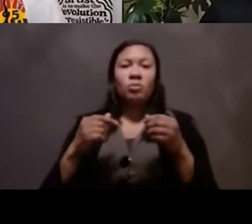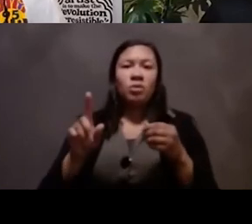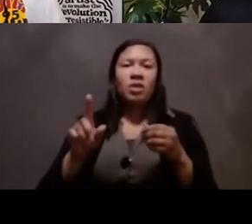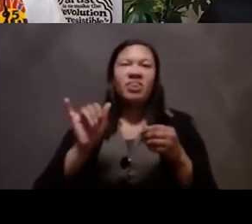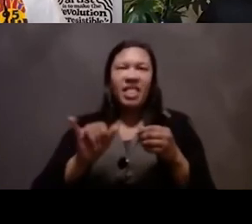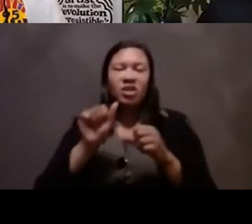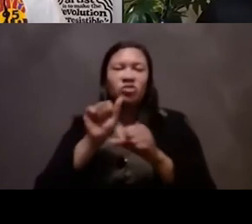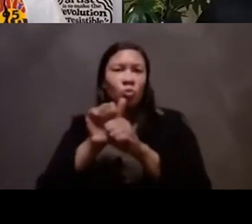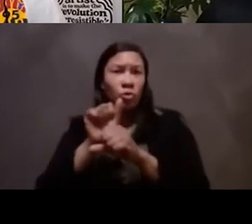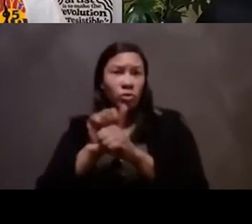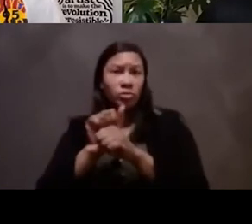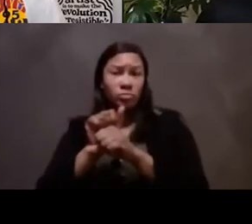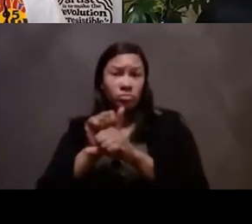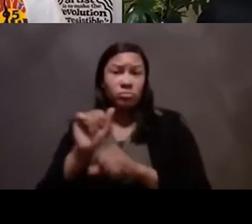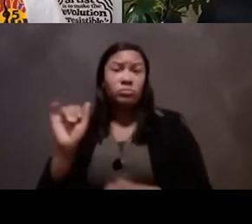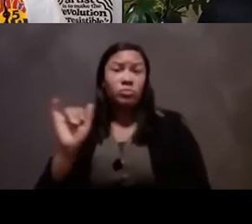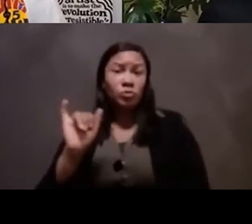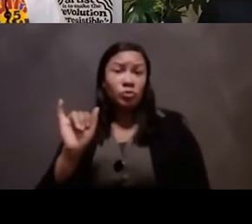So